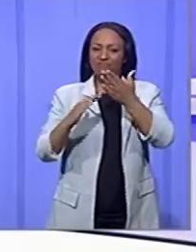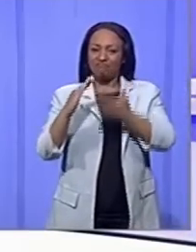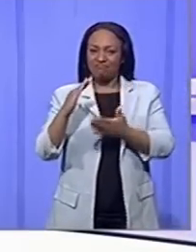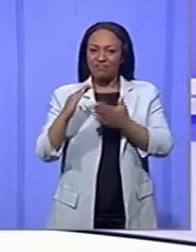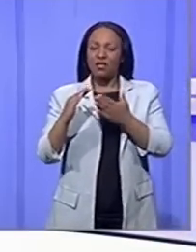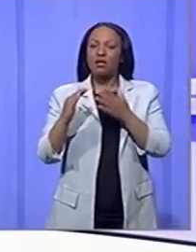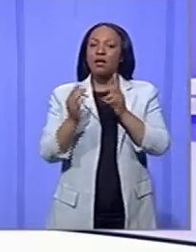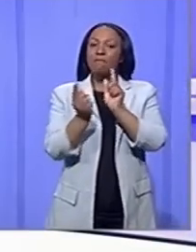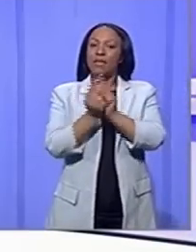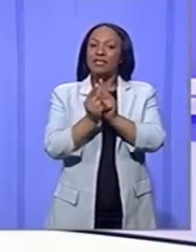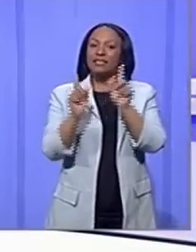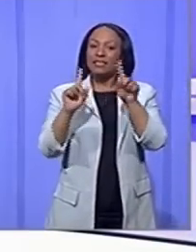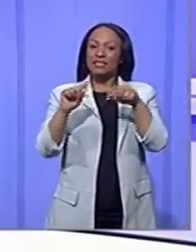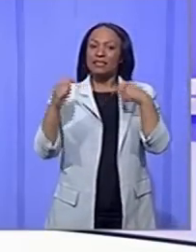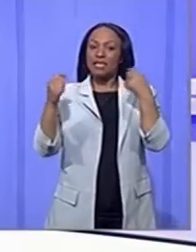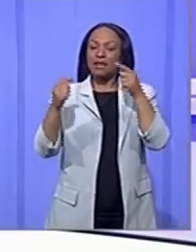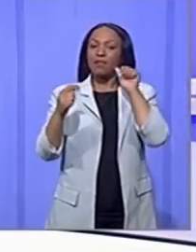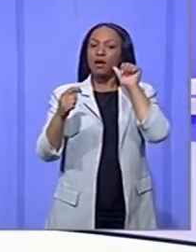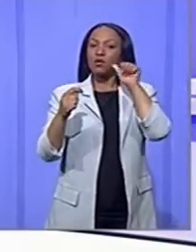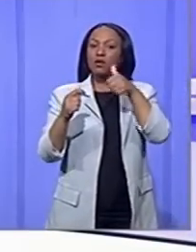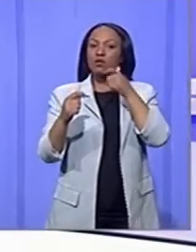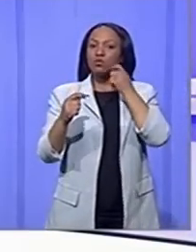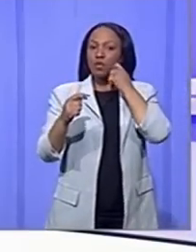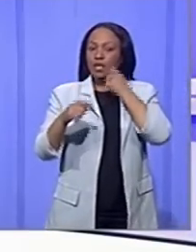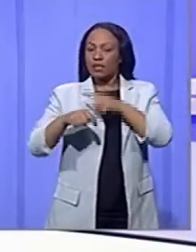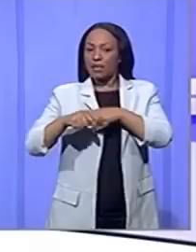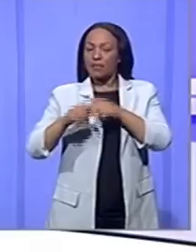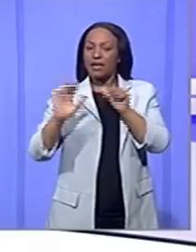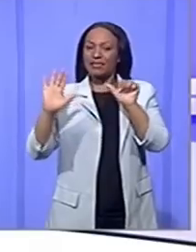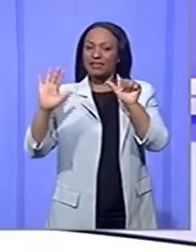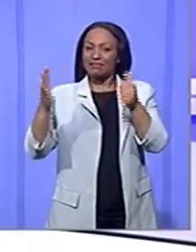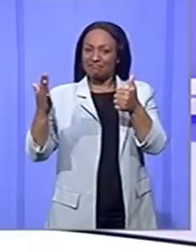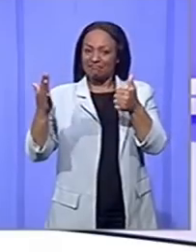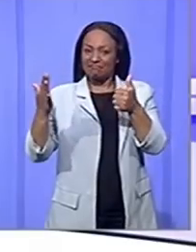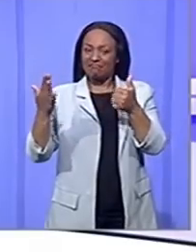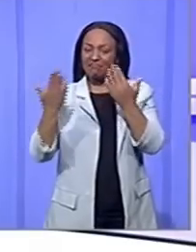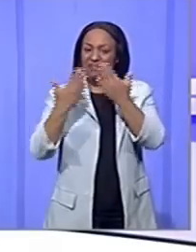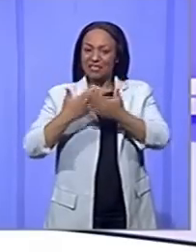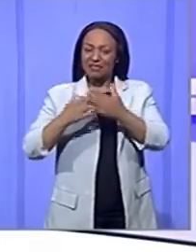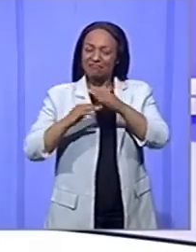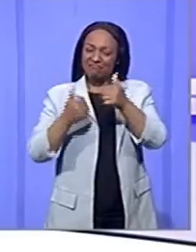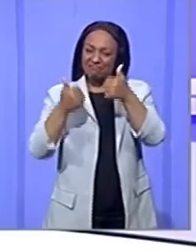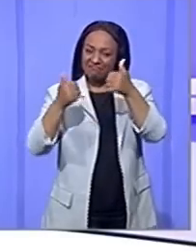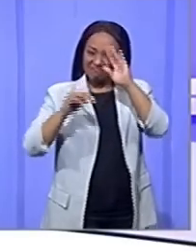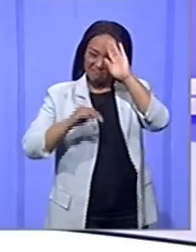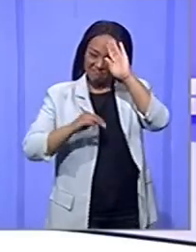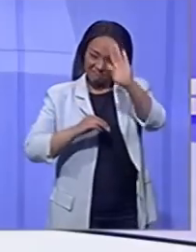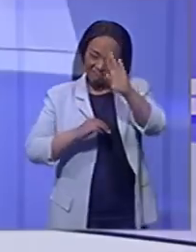rona wa ditaba tsa Setswana hosane ka hora ya botshelela thapama. Yona taba.